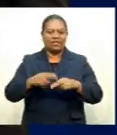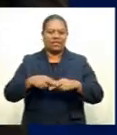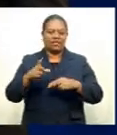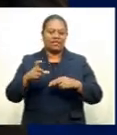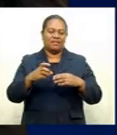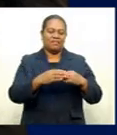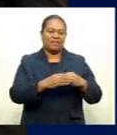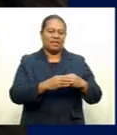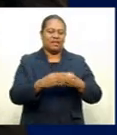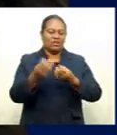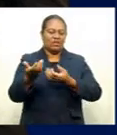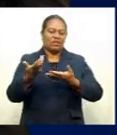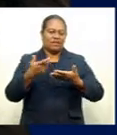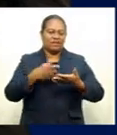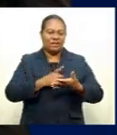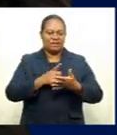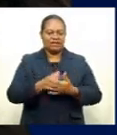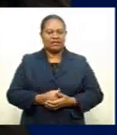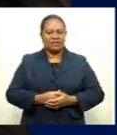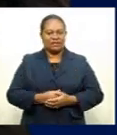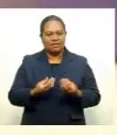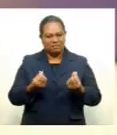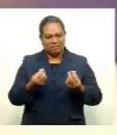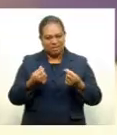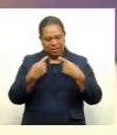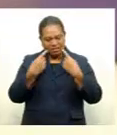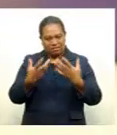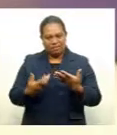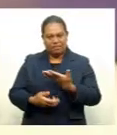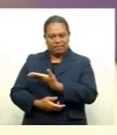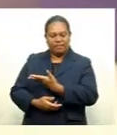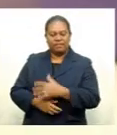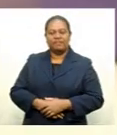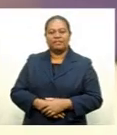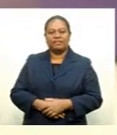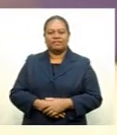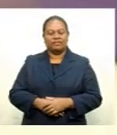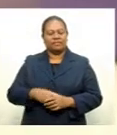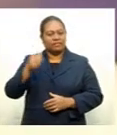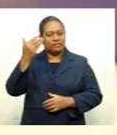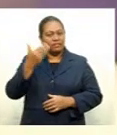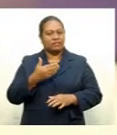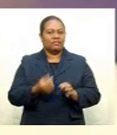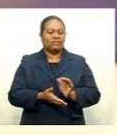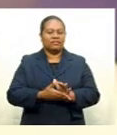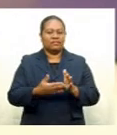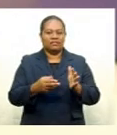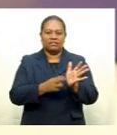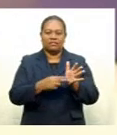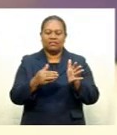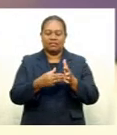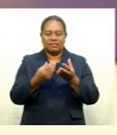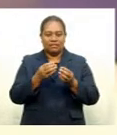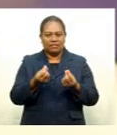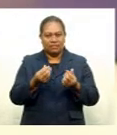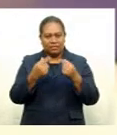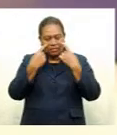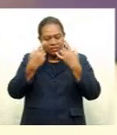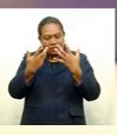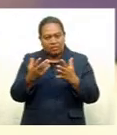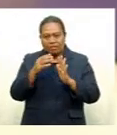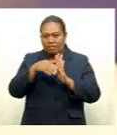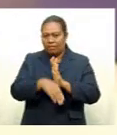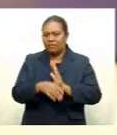HFC Bank to give us the latest figures from the money market. Good evening. The Kiwi dollar remains pressured near intraday low,